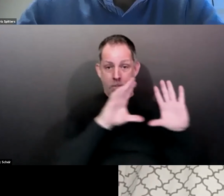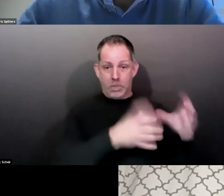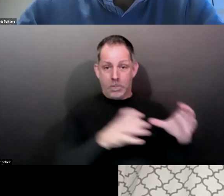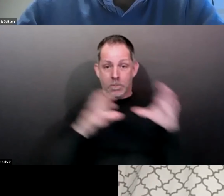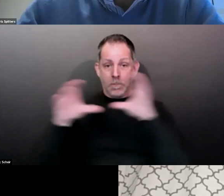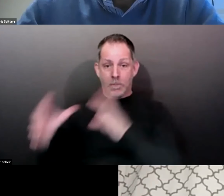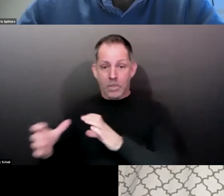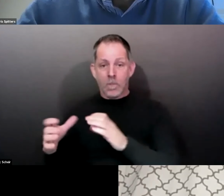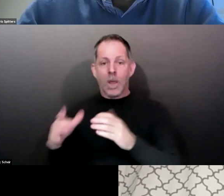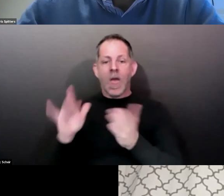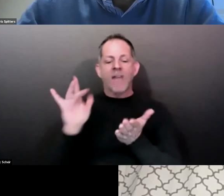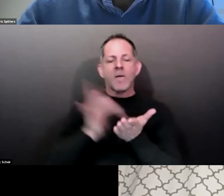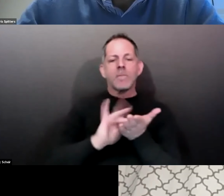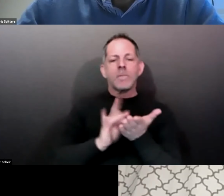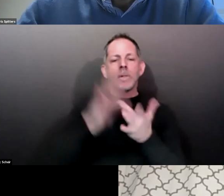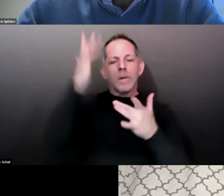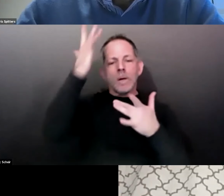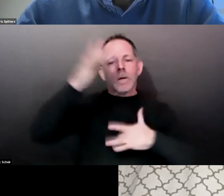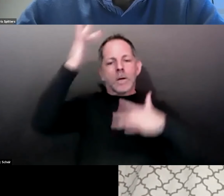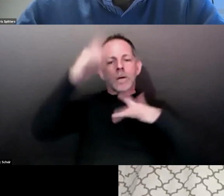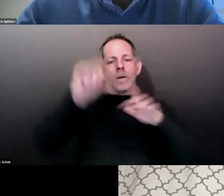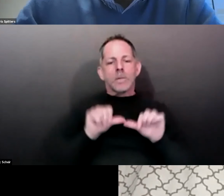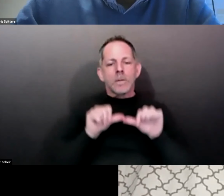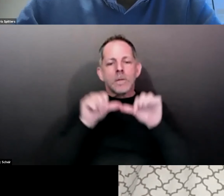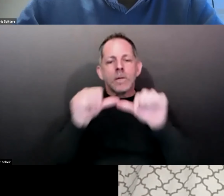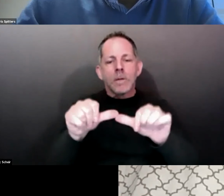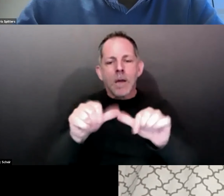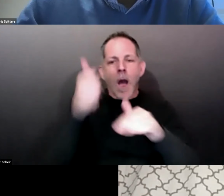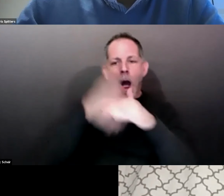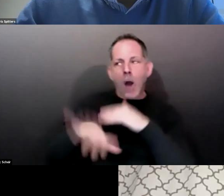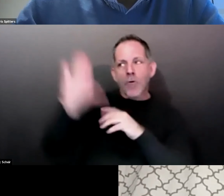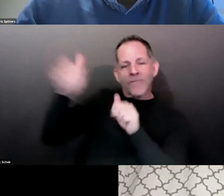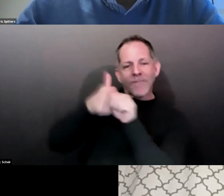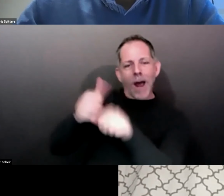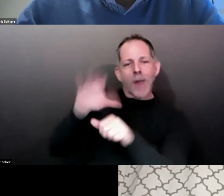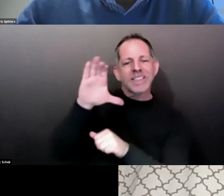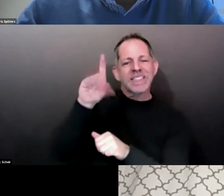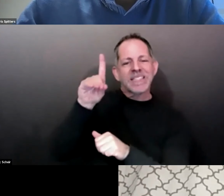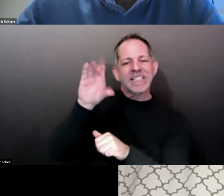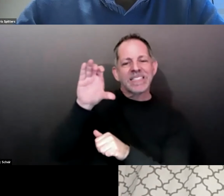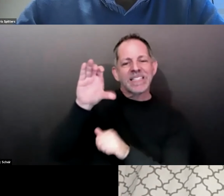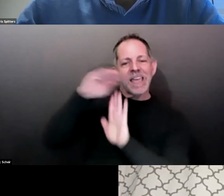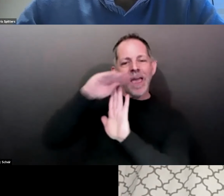risk factors for severe COVID. That is a bigger number, and